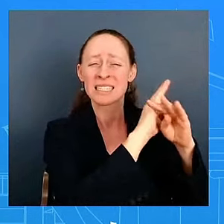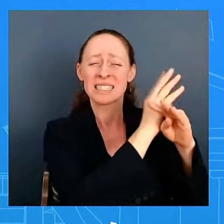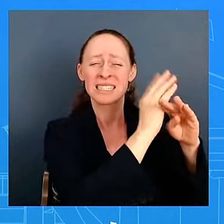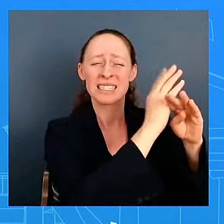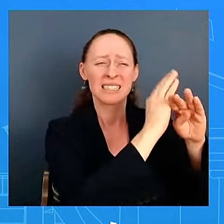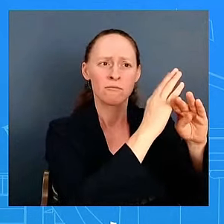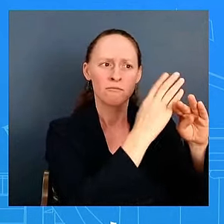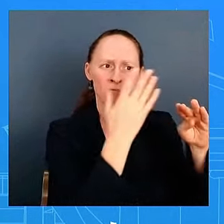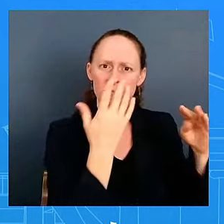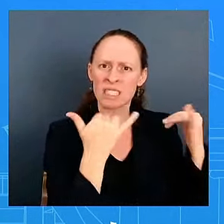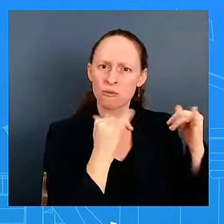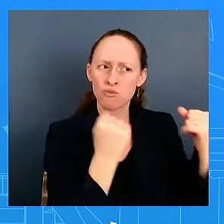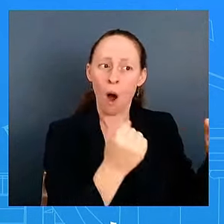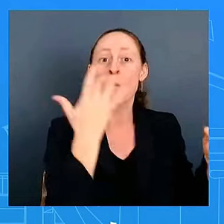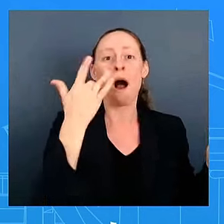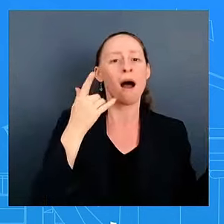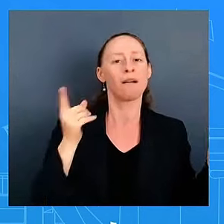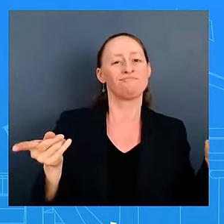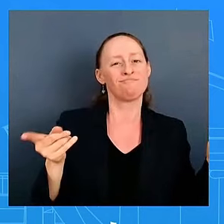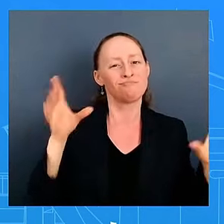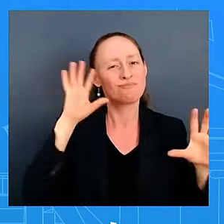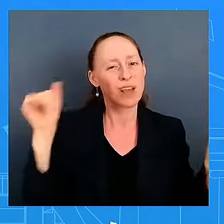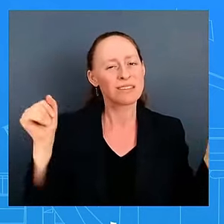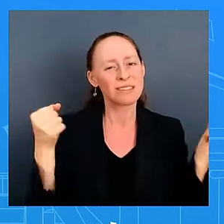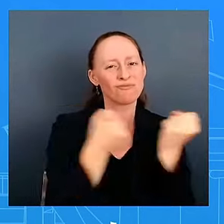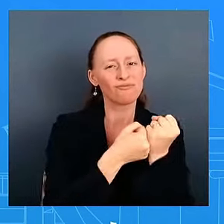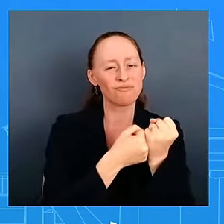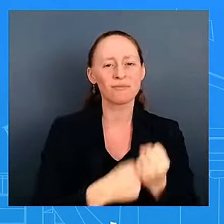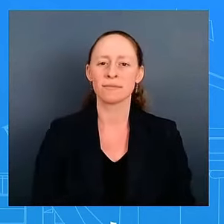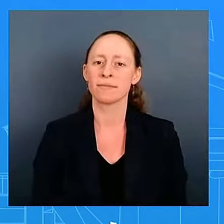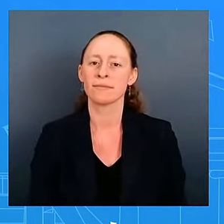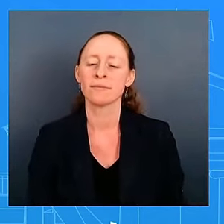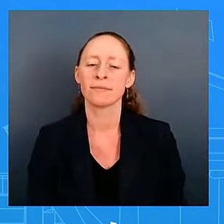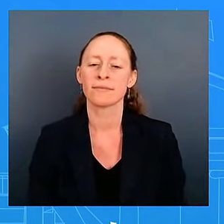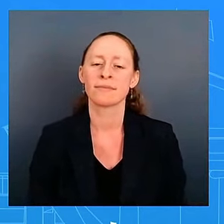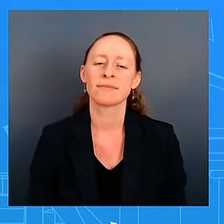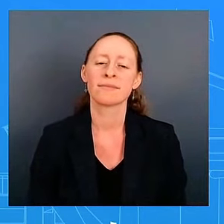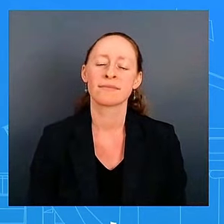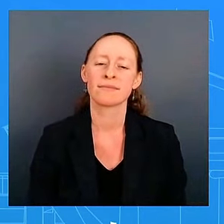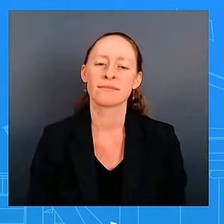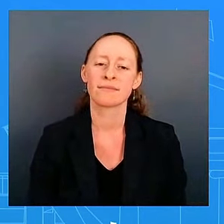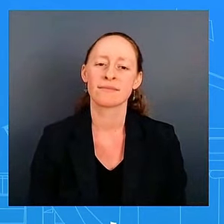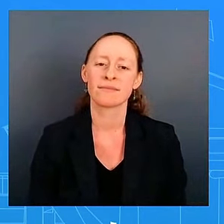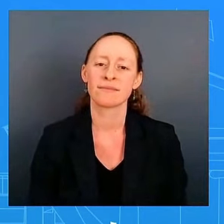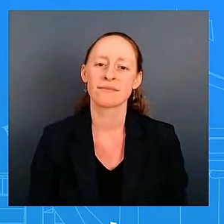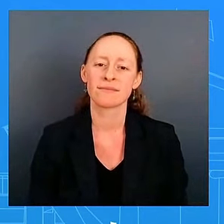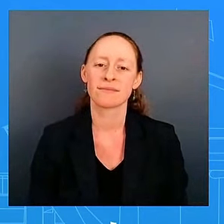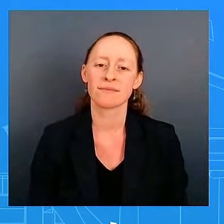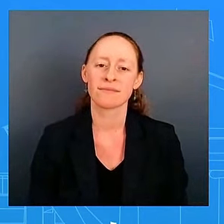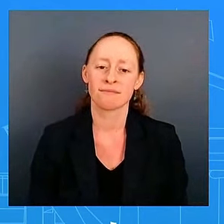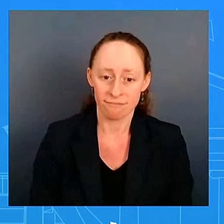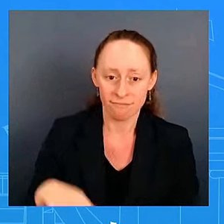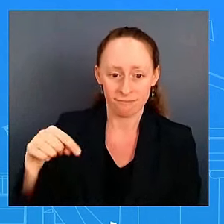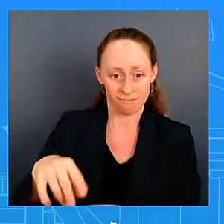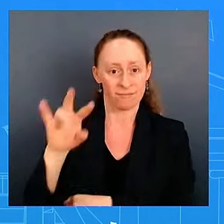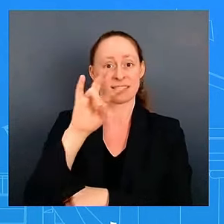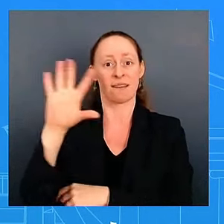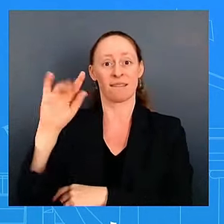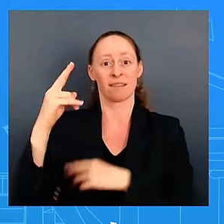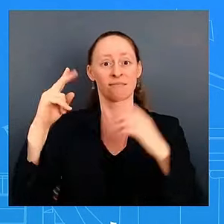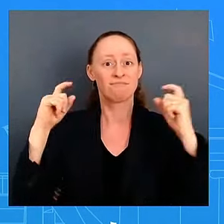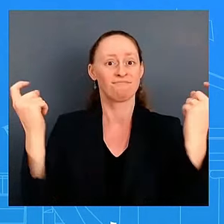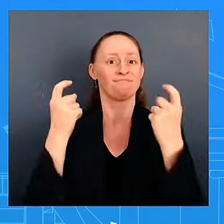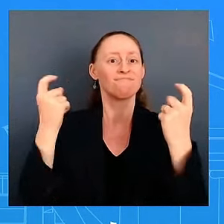And as it's the 75th anniversary, here in D.C., obviously, but what does the success look like for Biden,